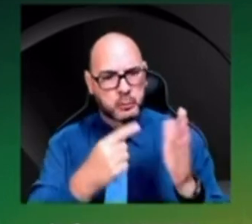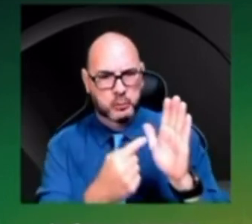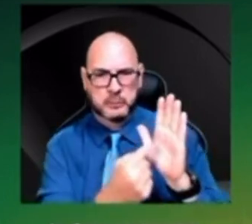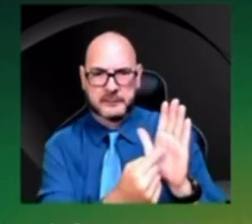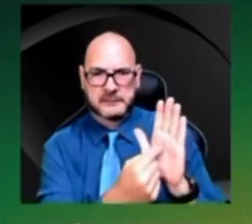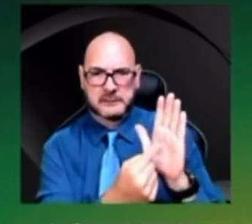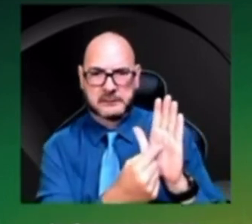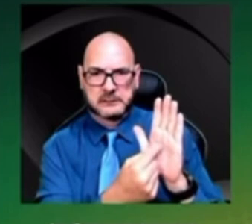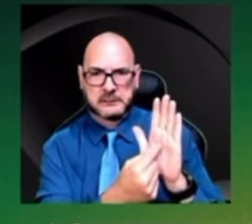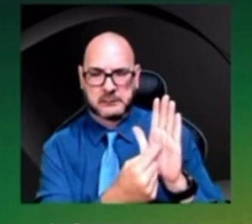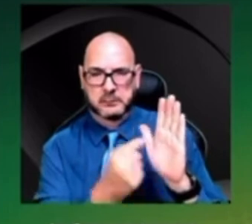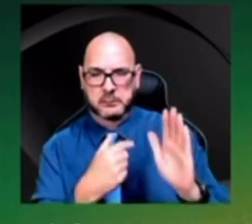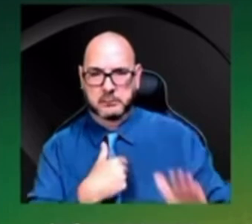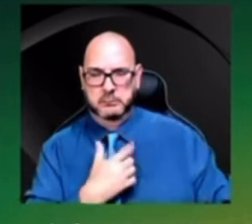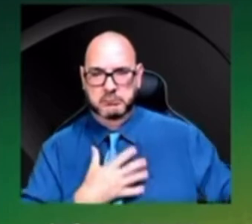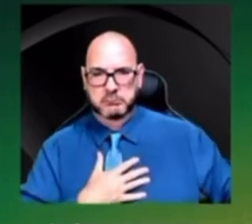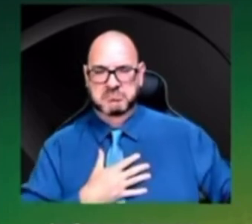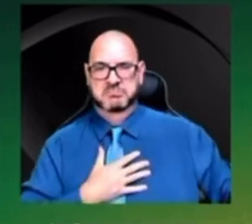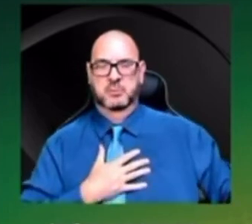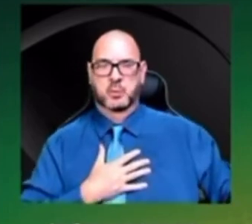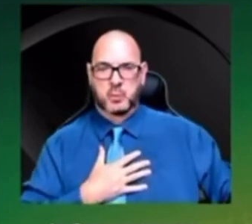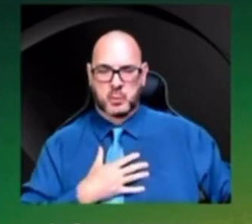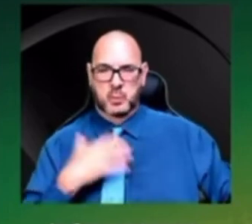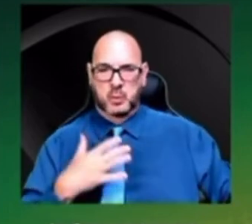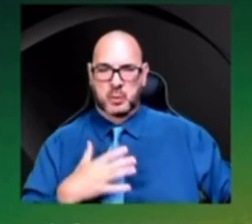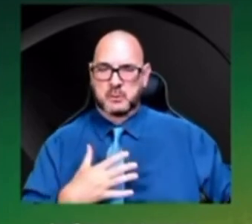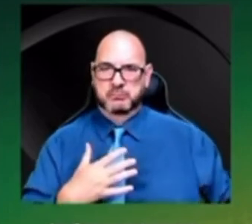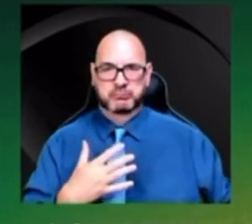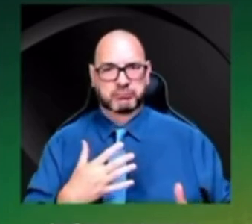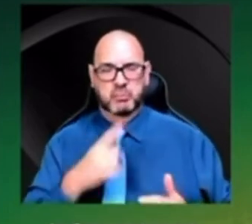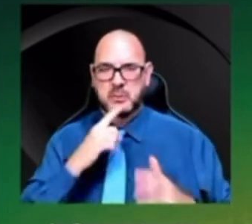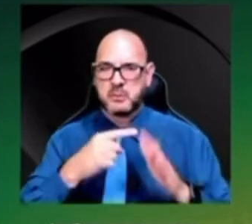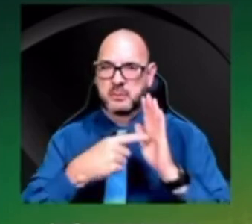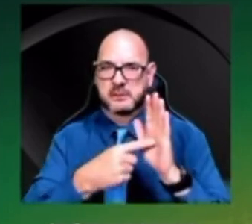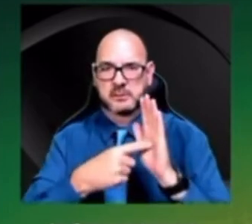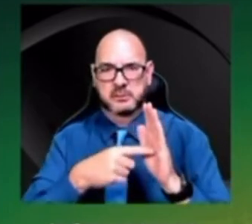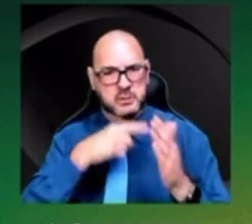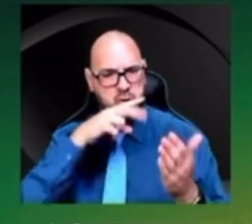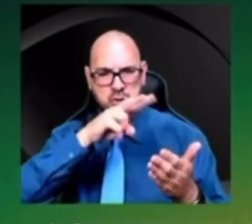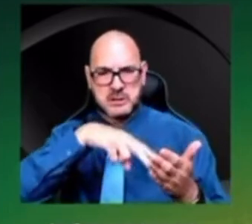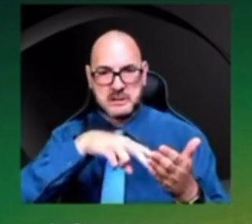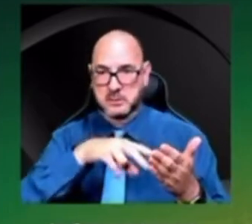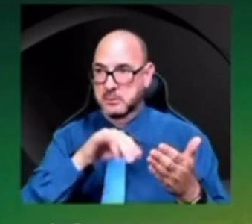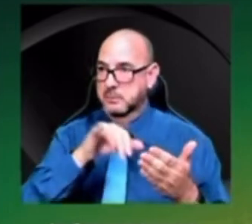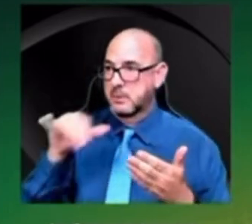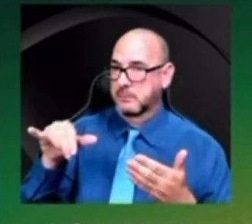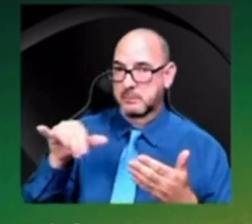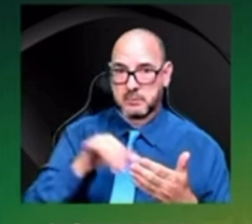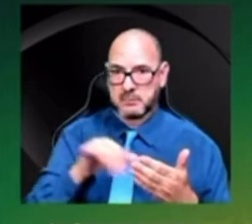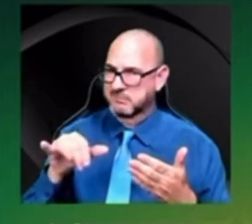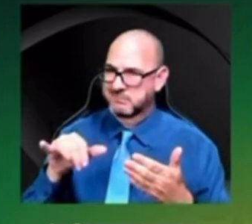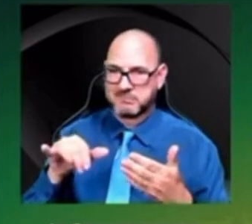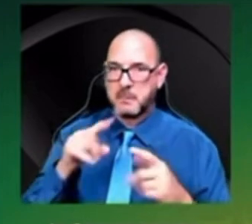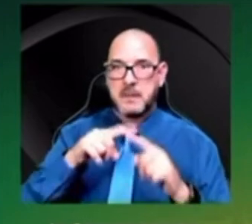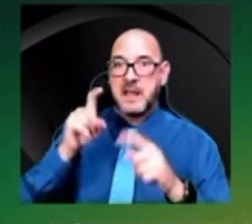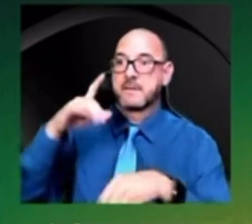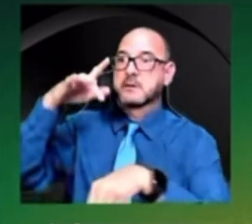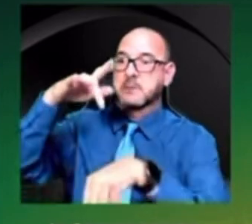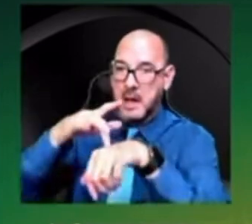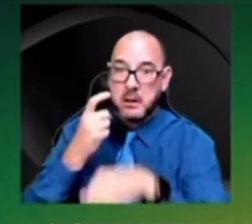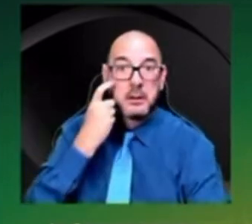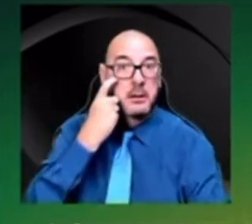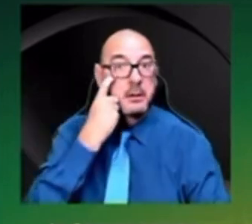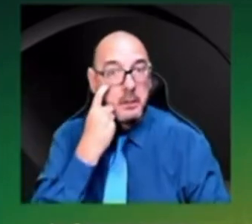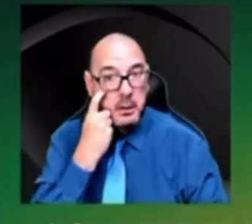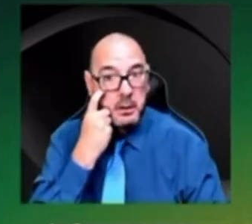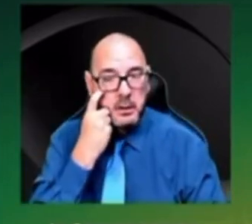represents. And that's how it felt. It was, it's a place of horror. It's